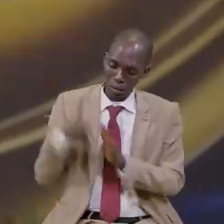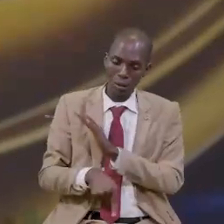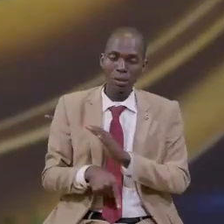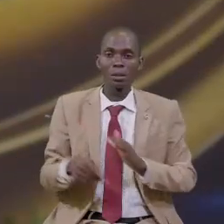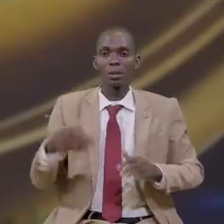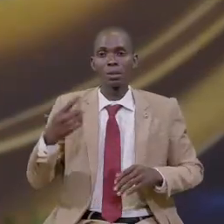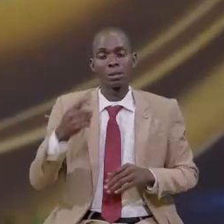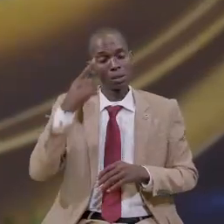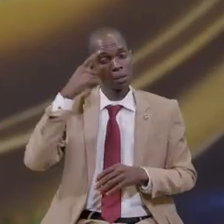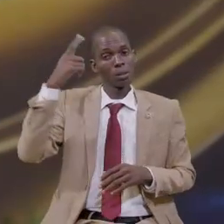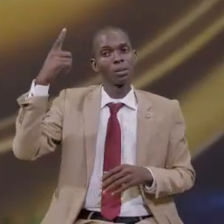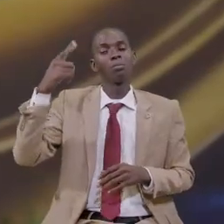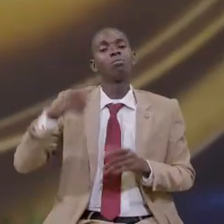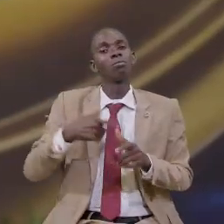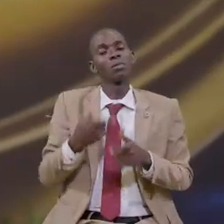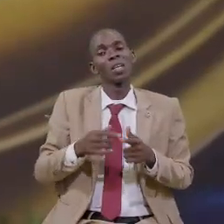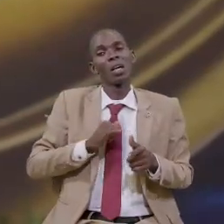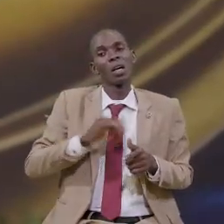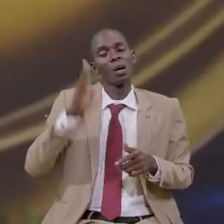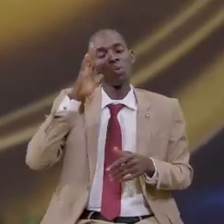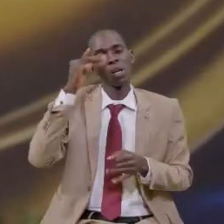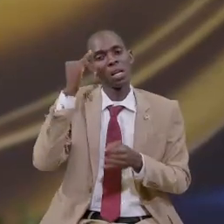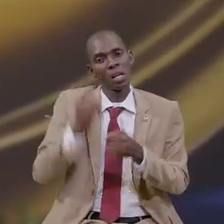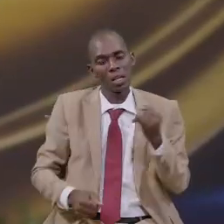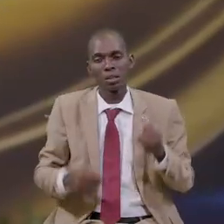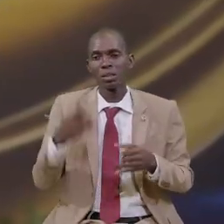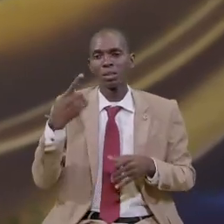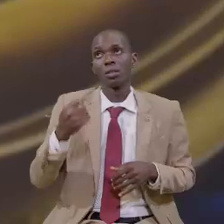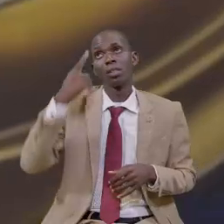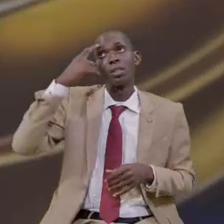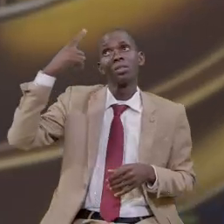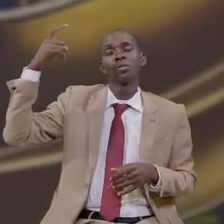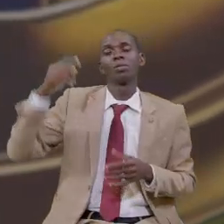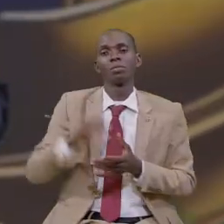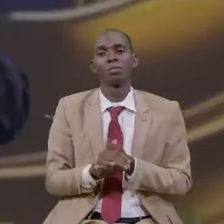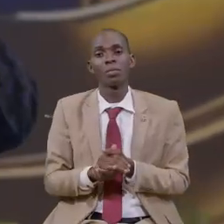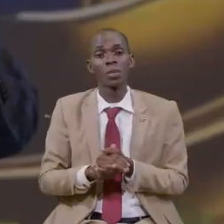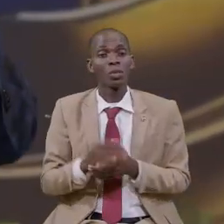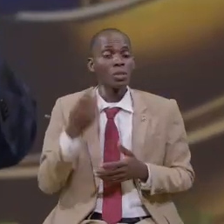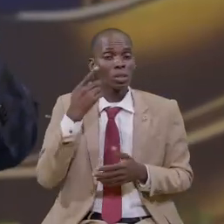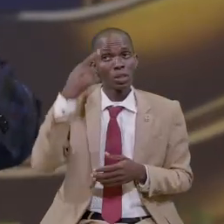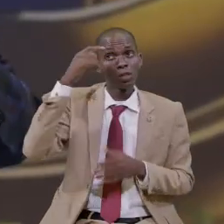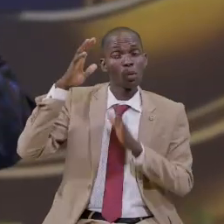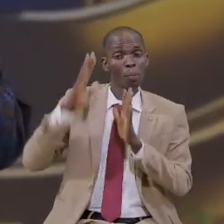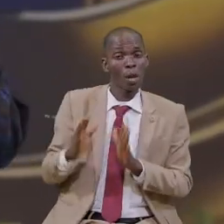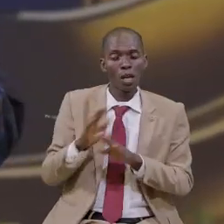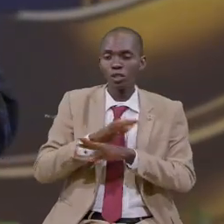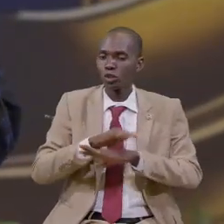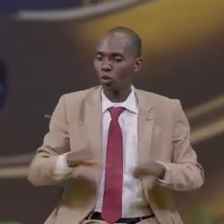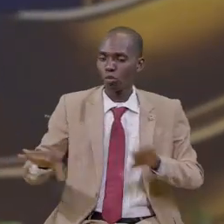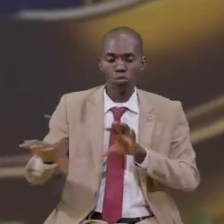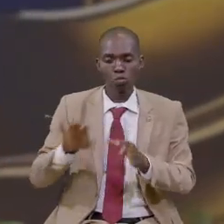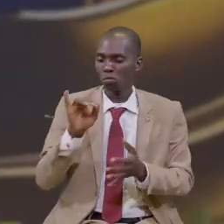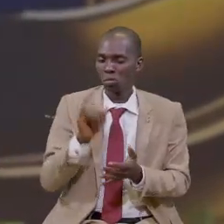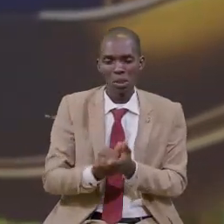the dreamer and killing the dreamer. Dreamers don't do that. I will